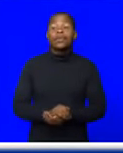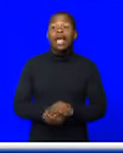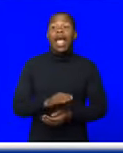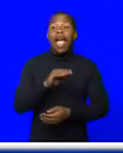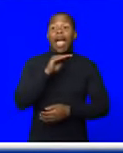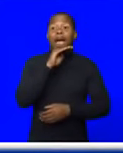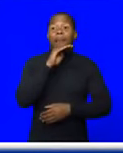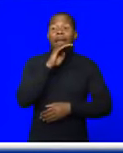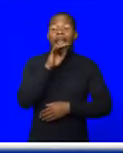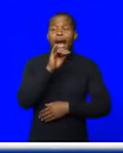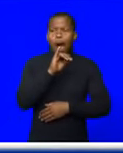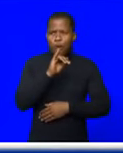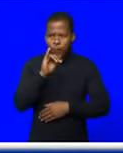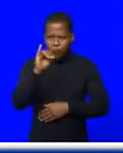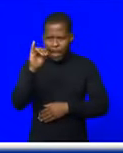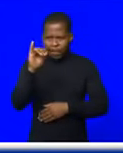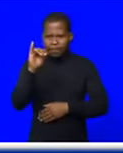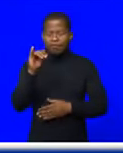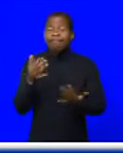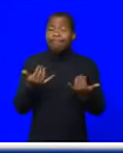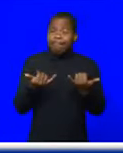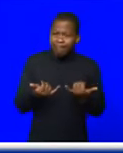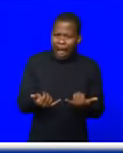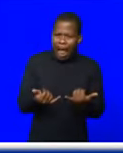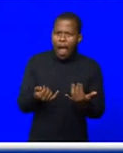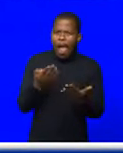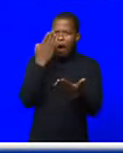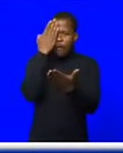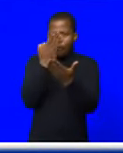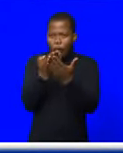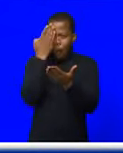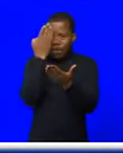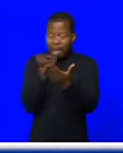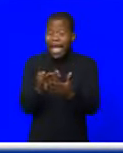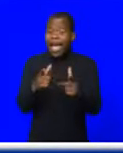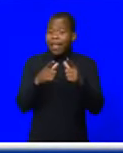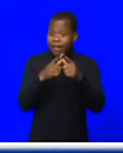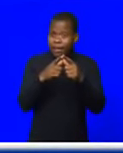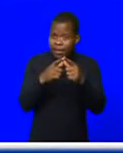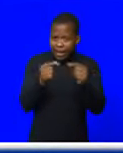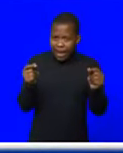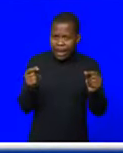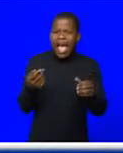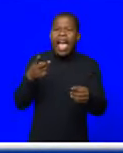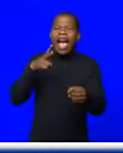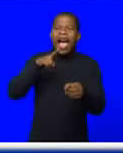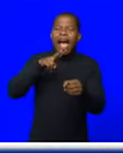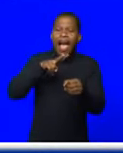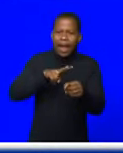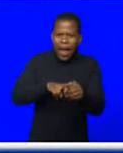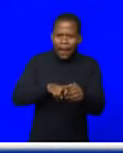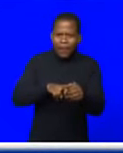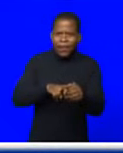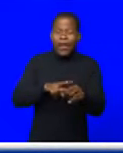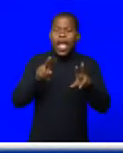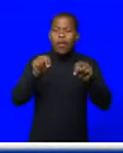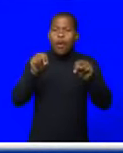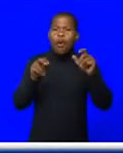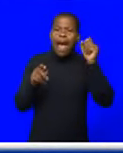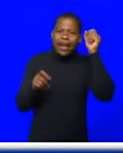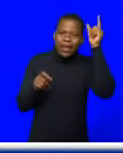firstly responsive and secondly, of very high quality, both in policy as well